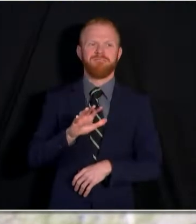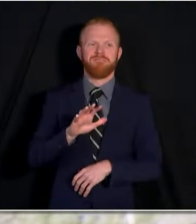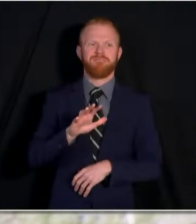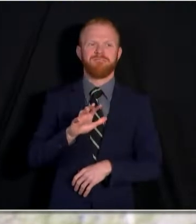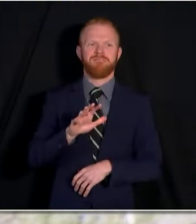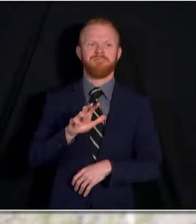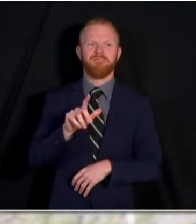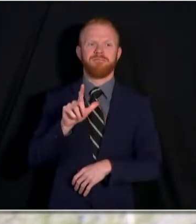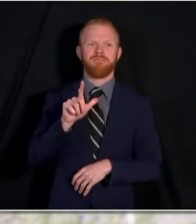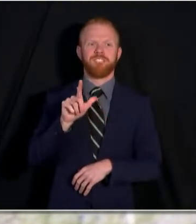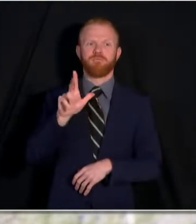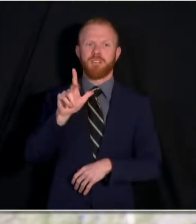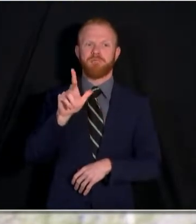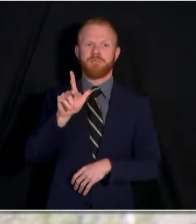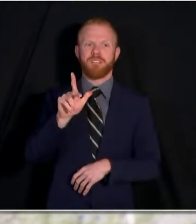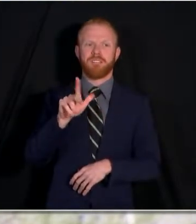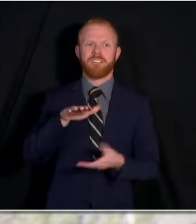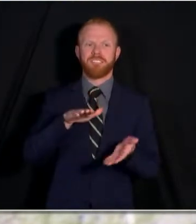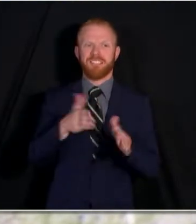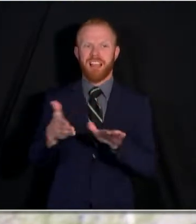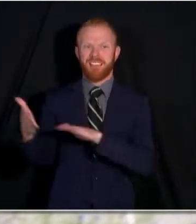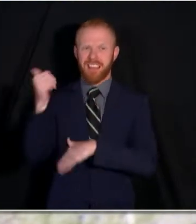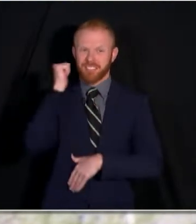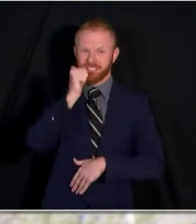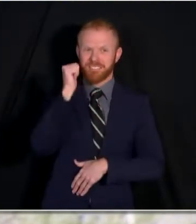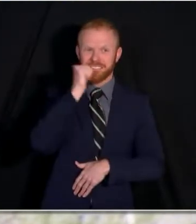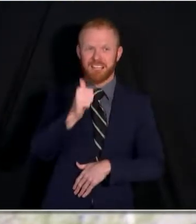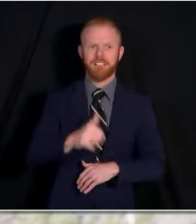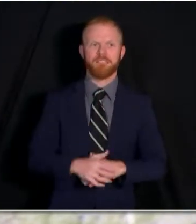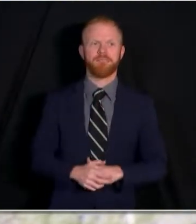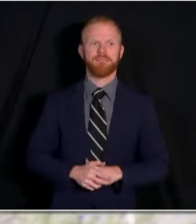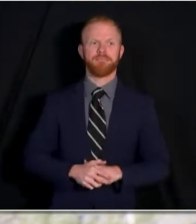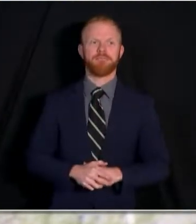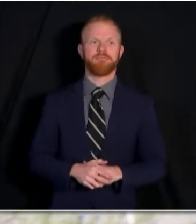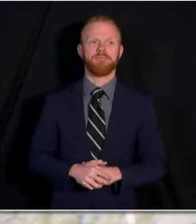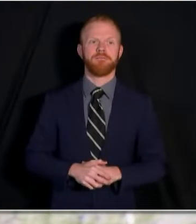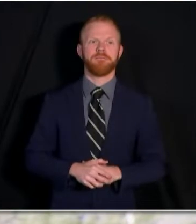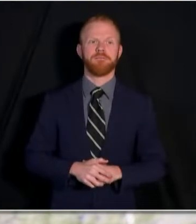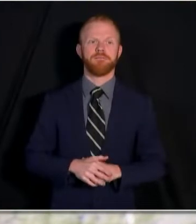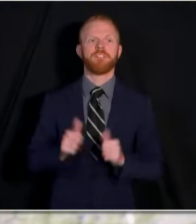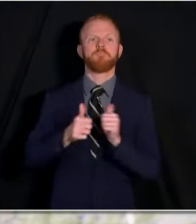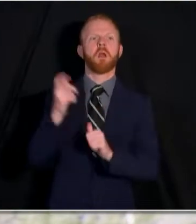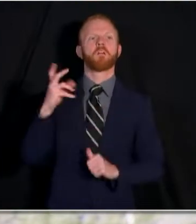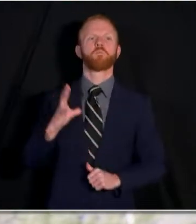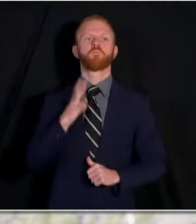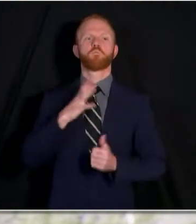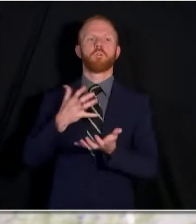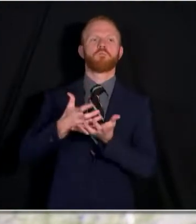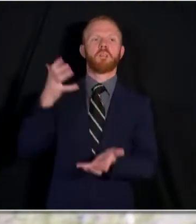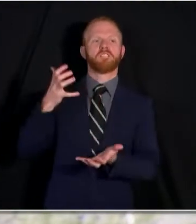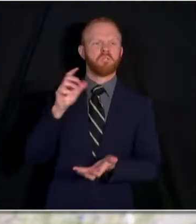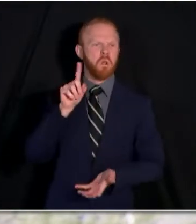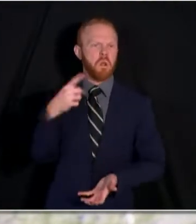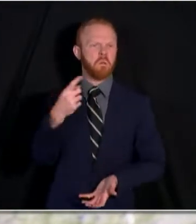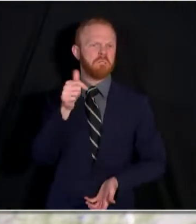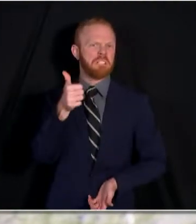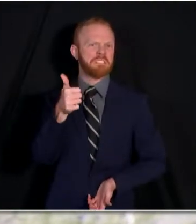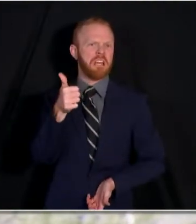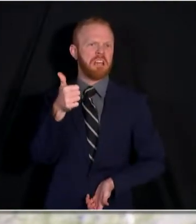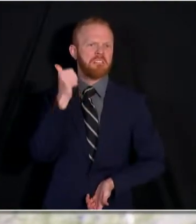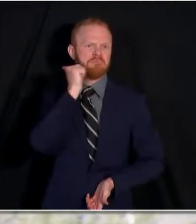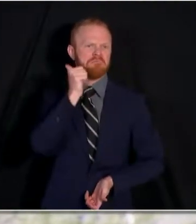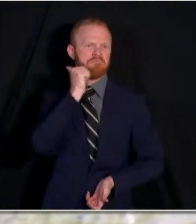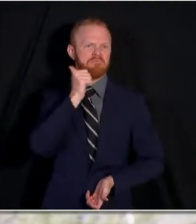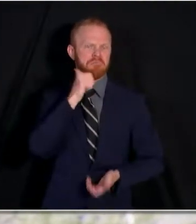by contrast, those in more affluent areas were experiencing only about 10 deaths per day per